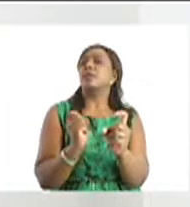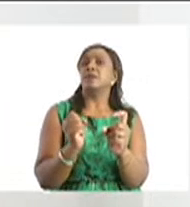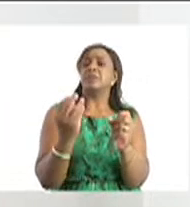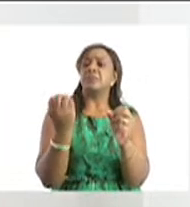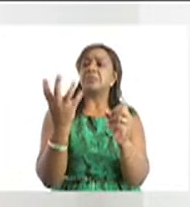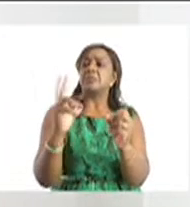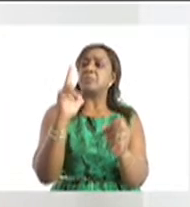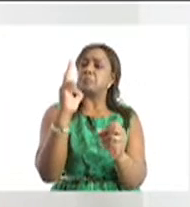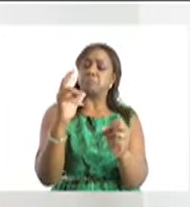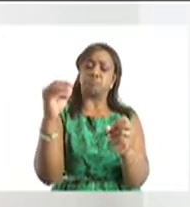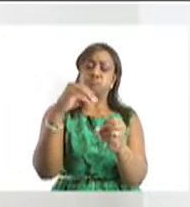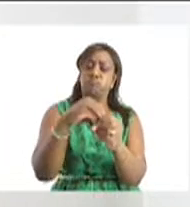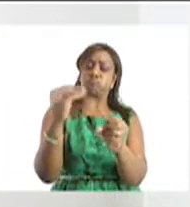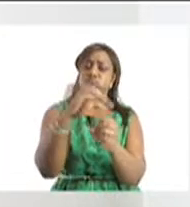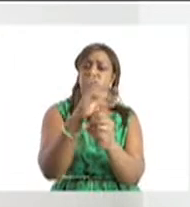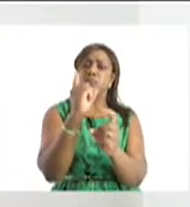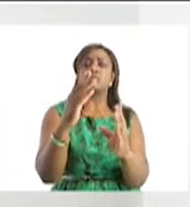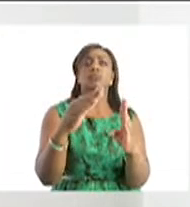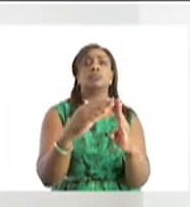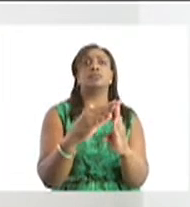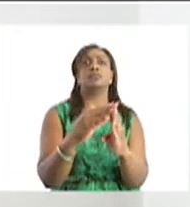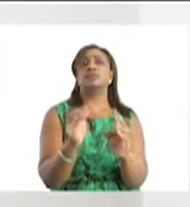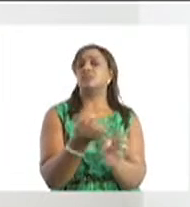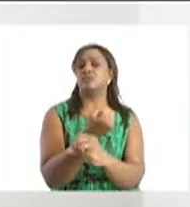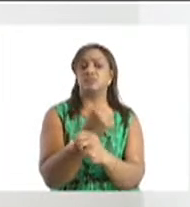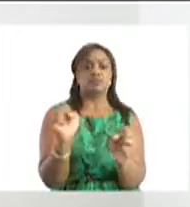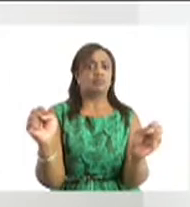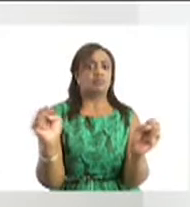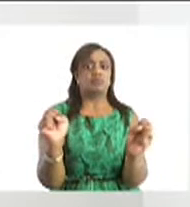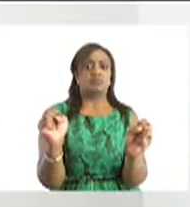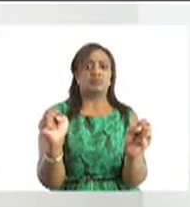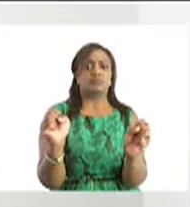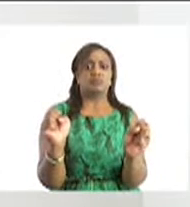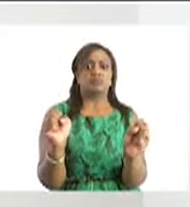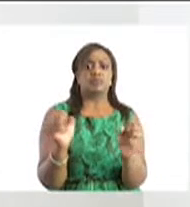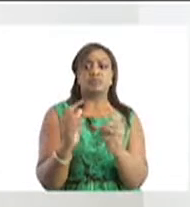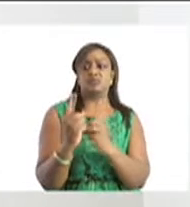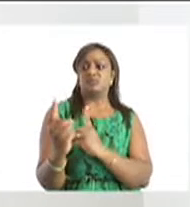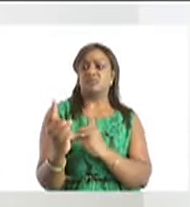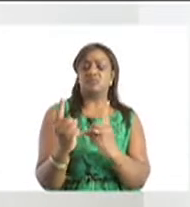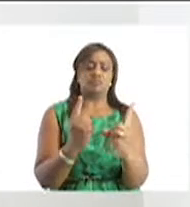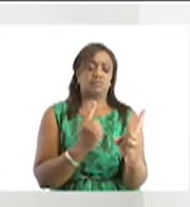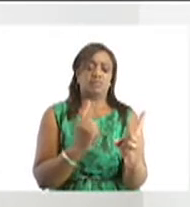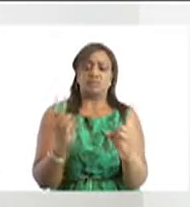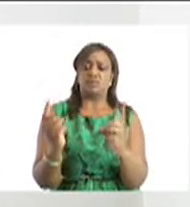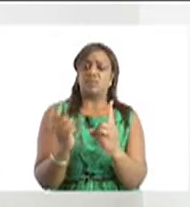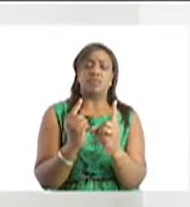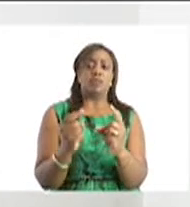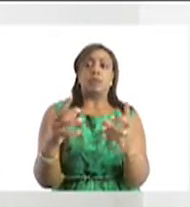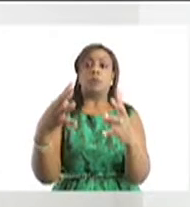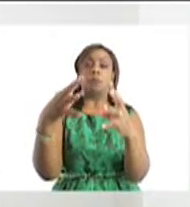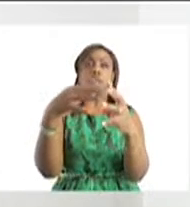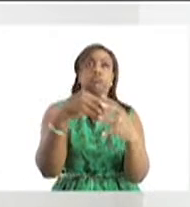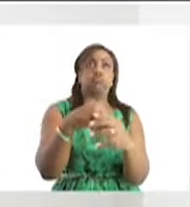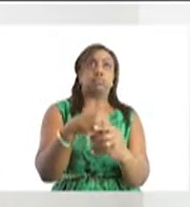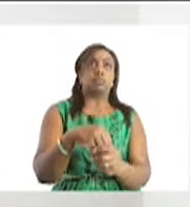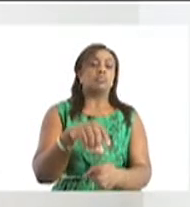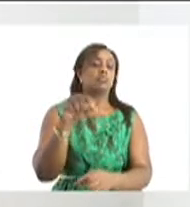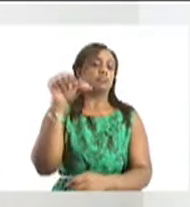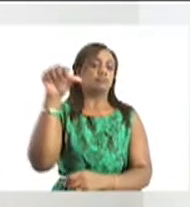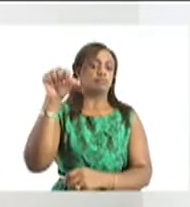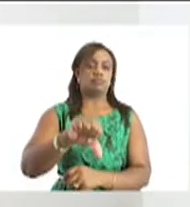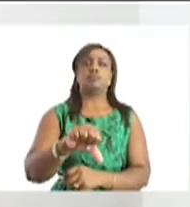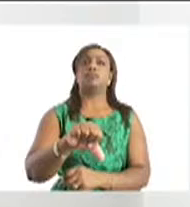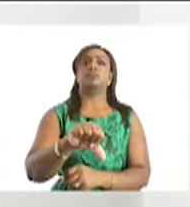outskirts of Windhoek have no structure of streets and stuff, so they just piled